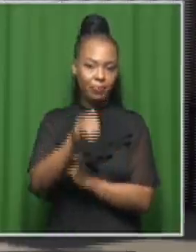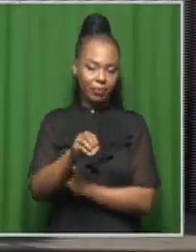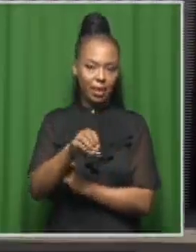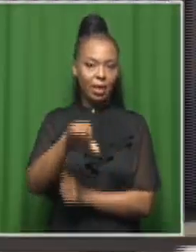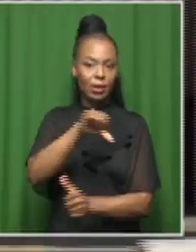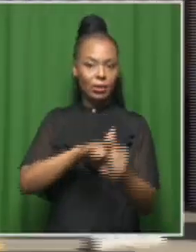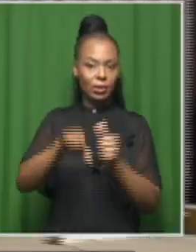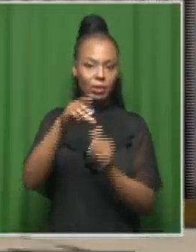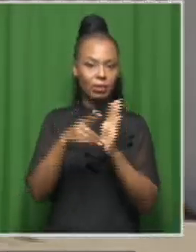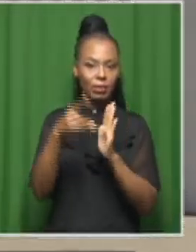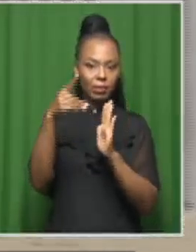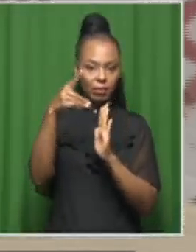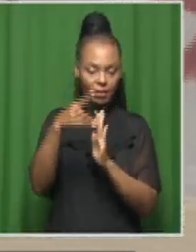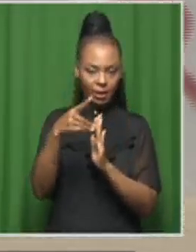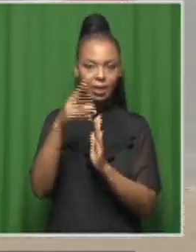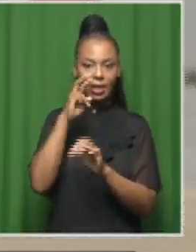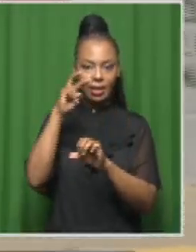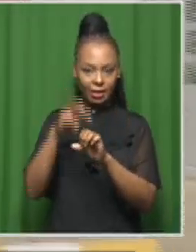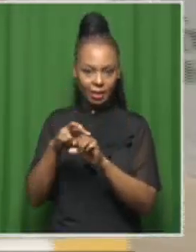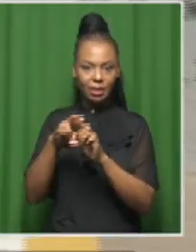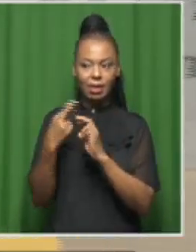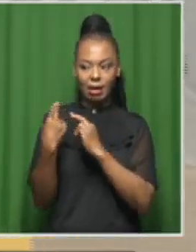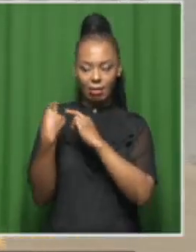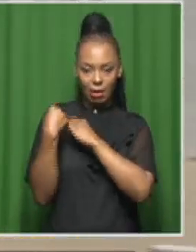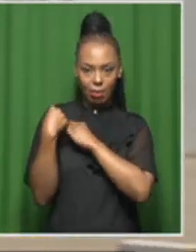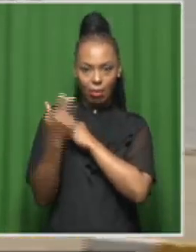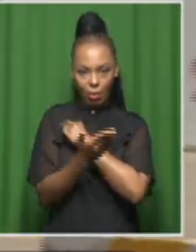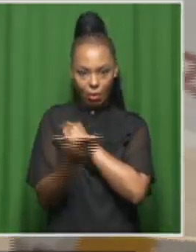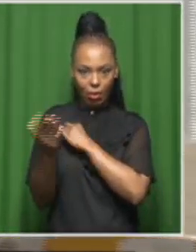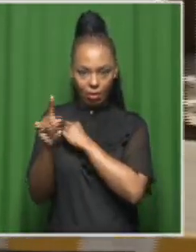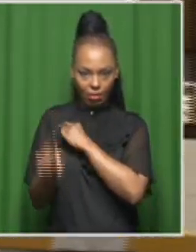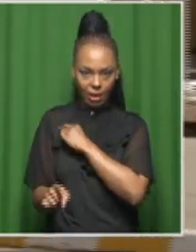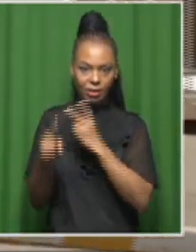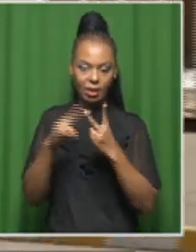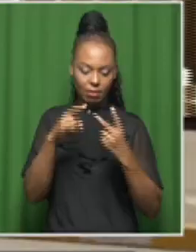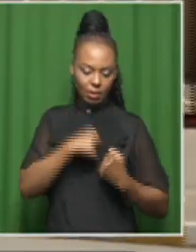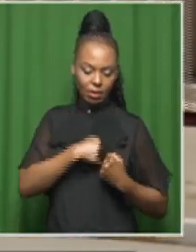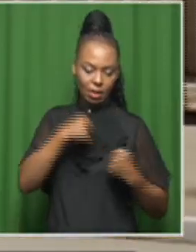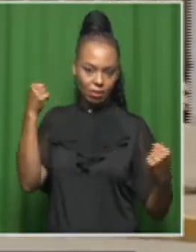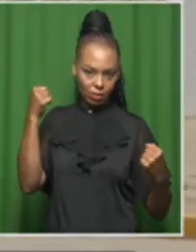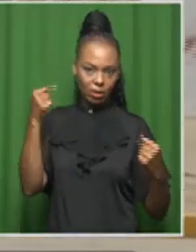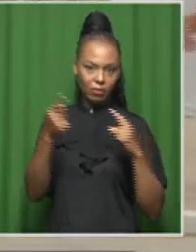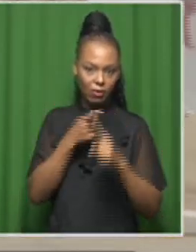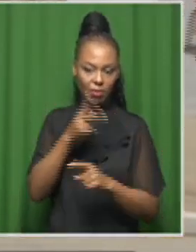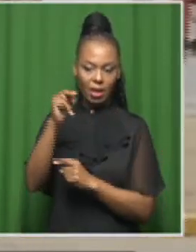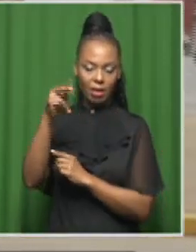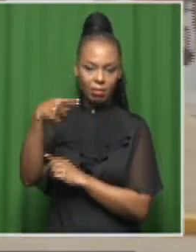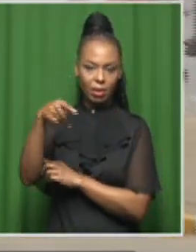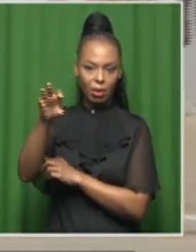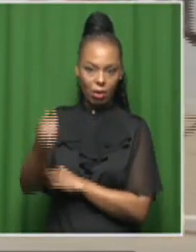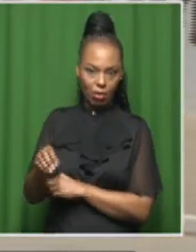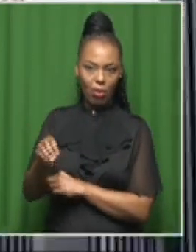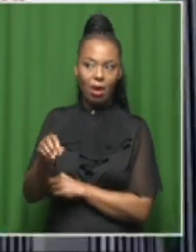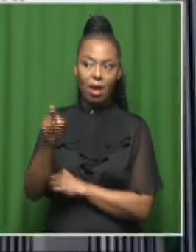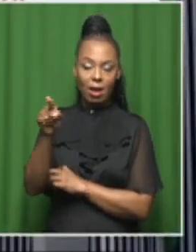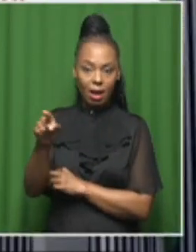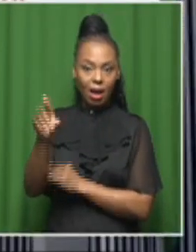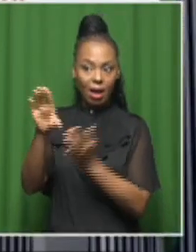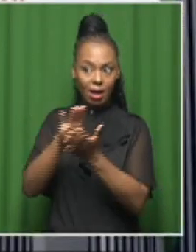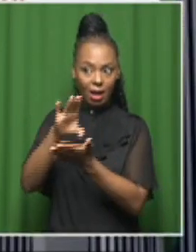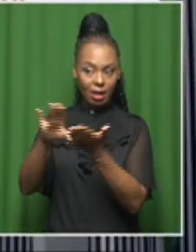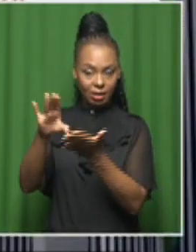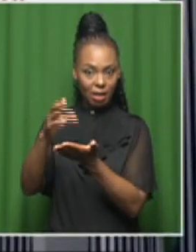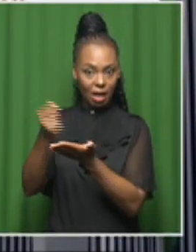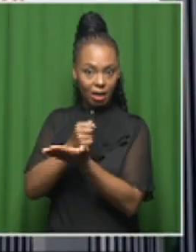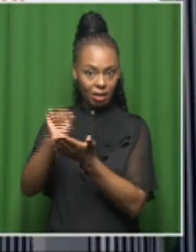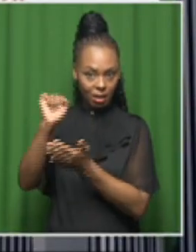aimed at fostering accountability and transparency within the NPO sector. Affected NPOs will not be able to access